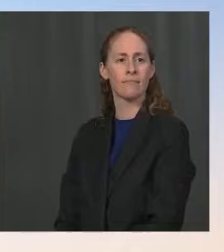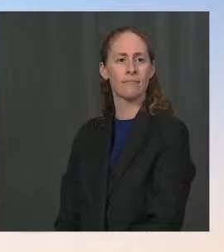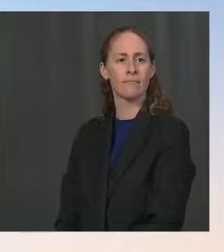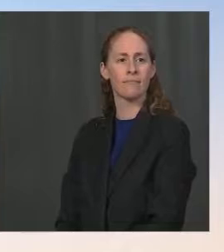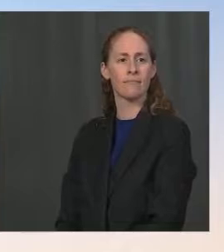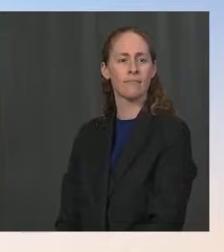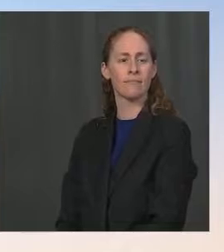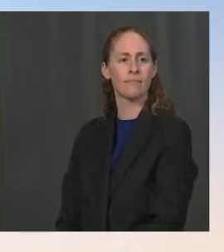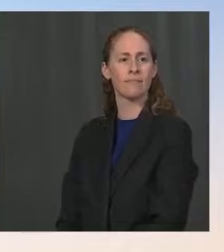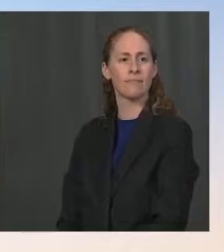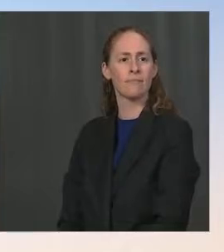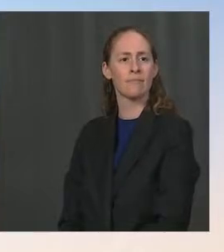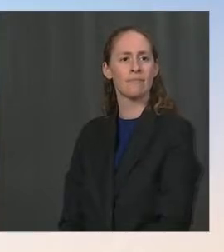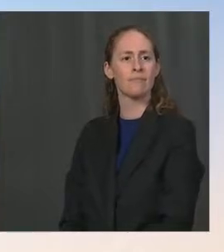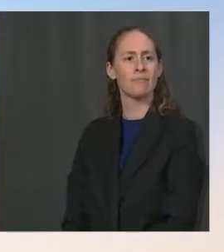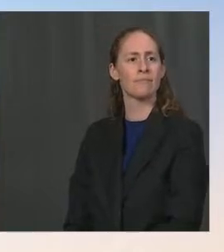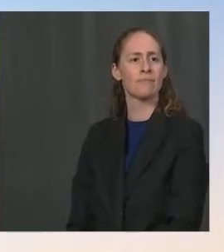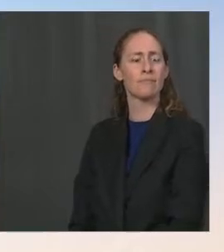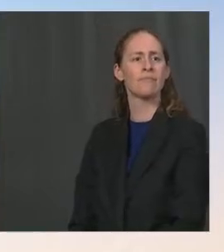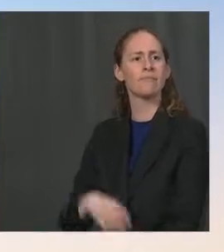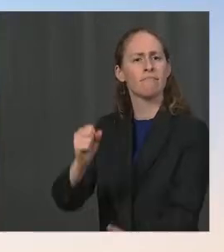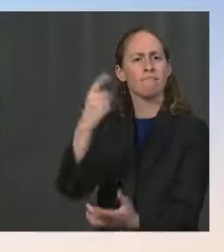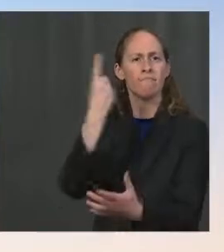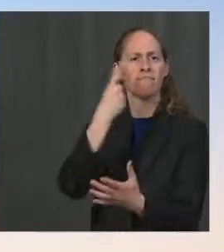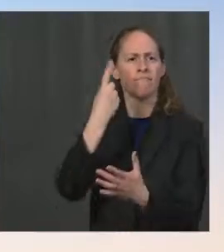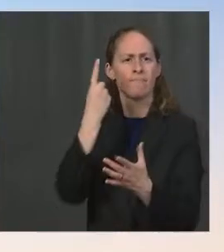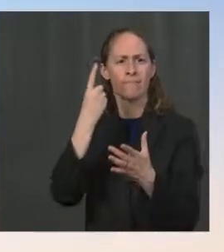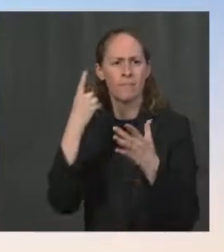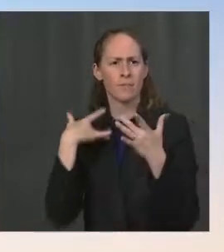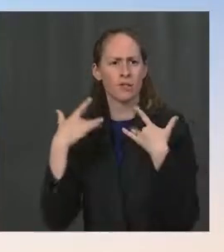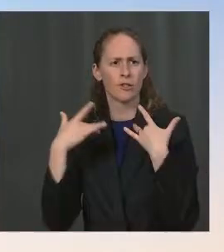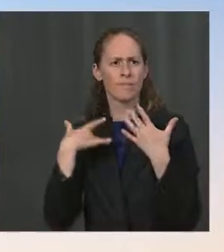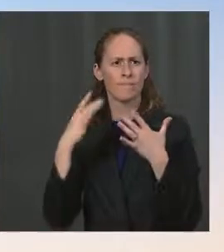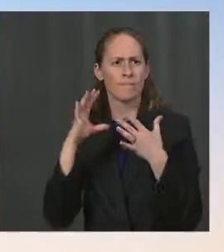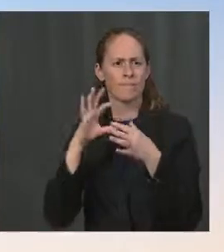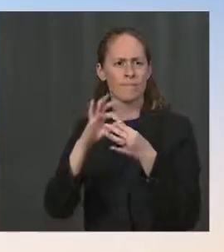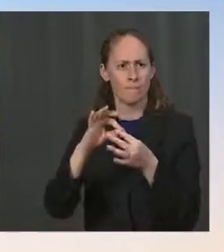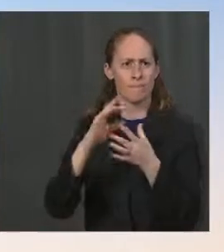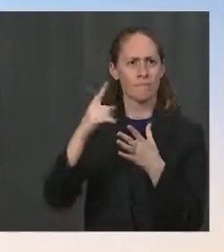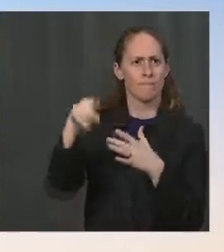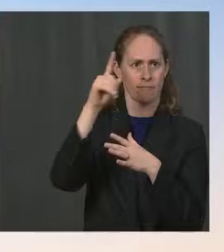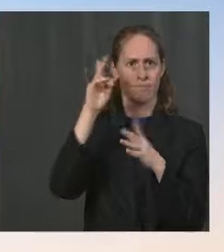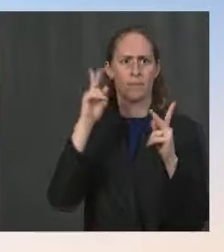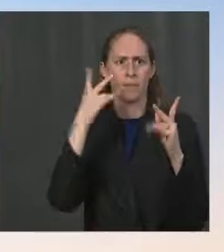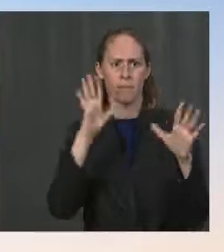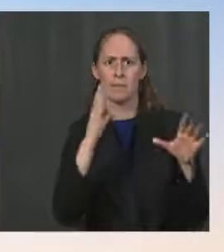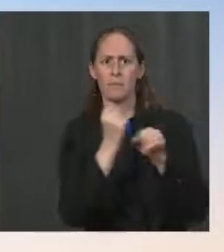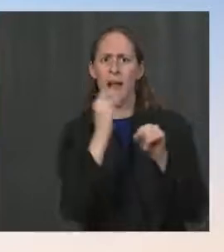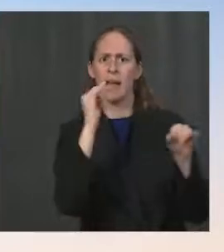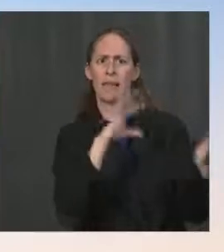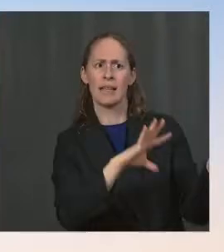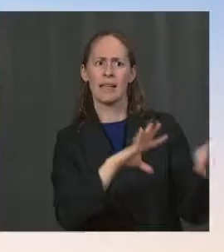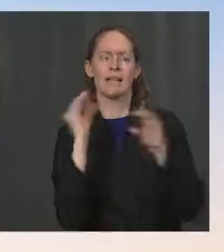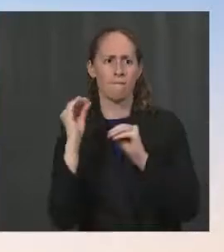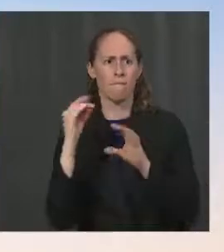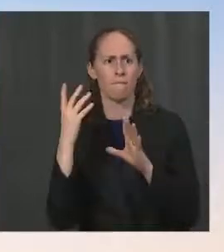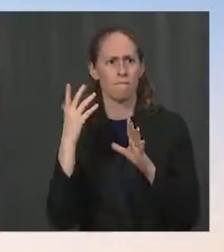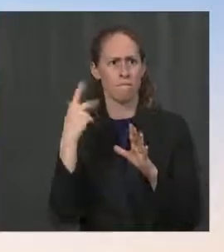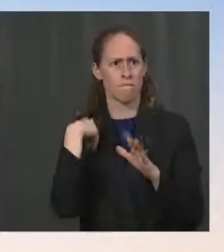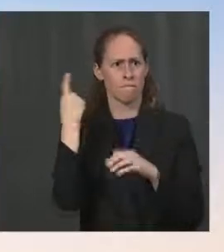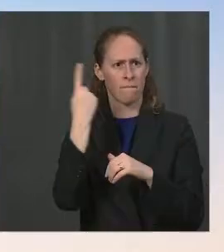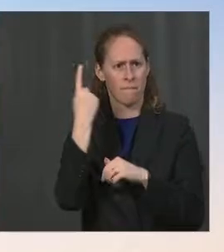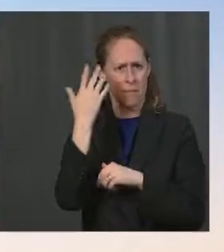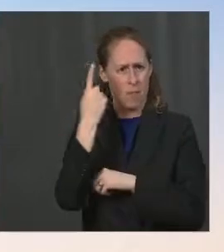not minimizing the 100,000+ Afghans that did get out, but is there any particular specific frustration given the president's commitment to those